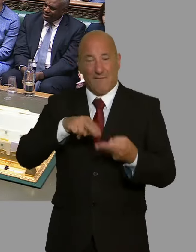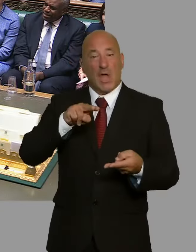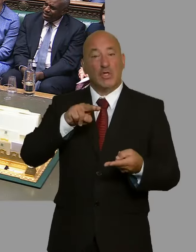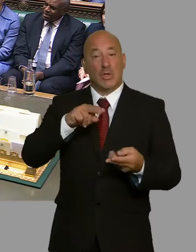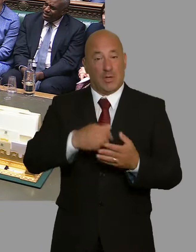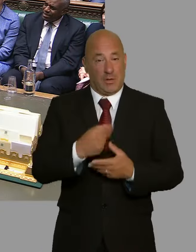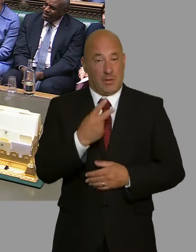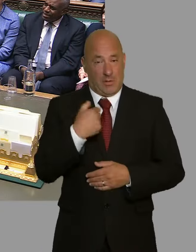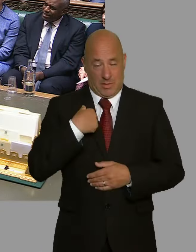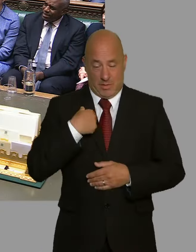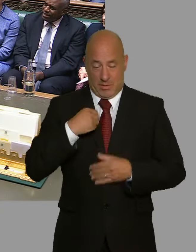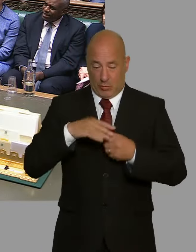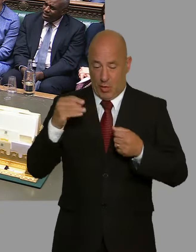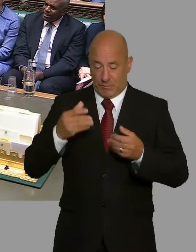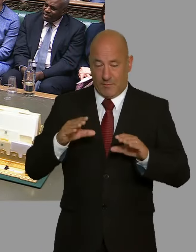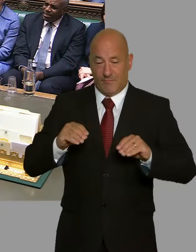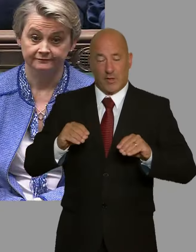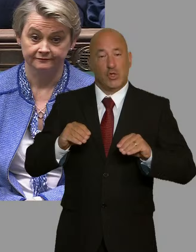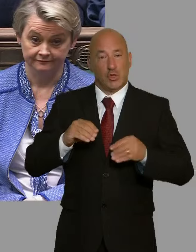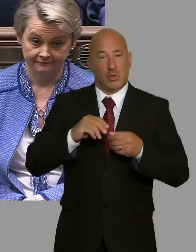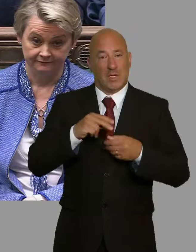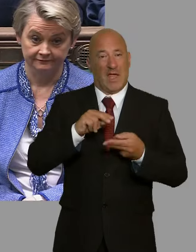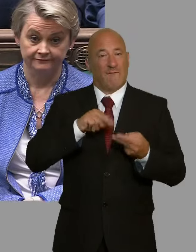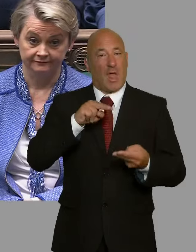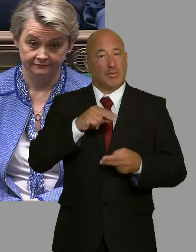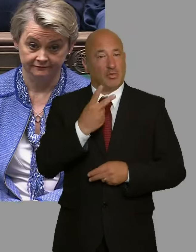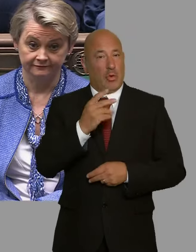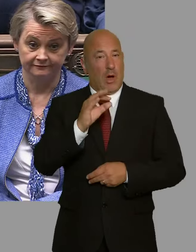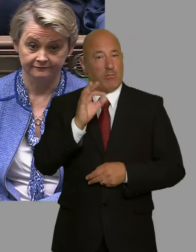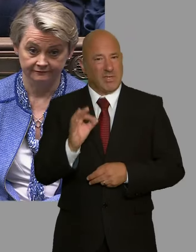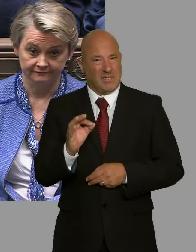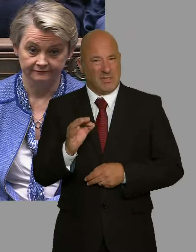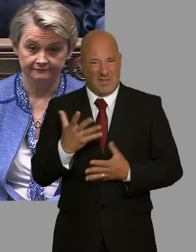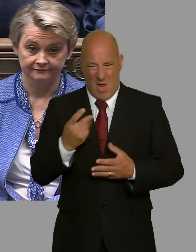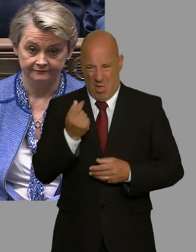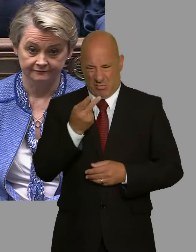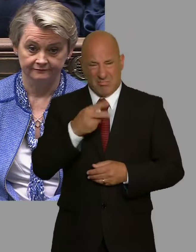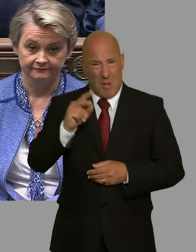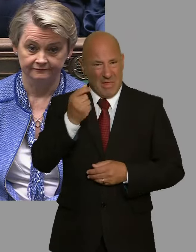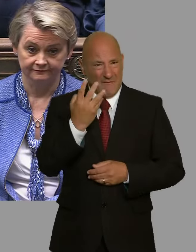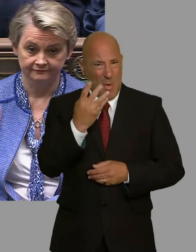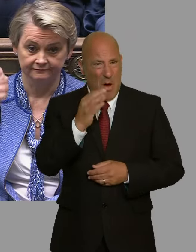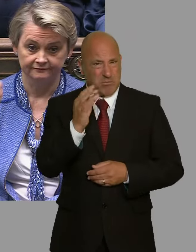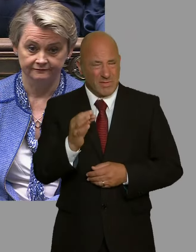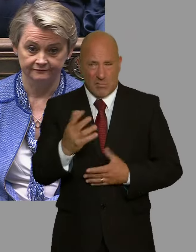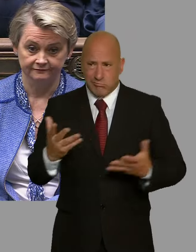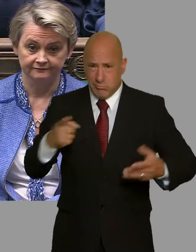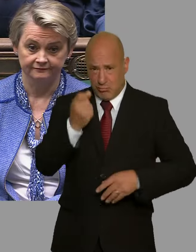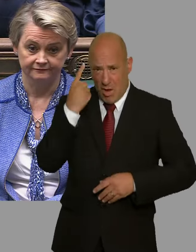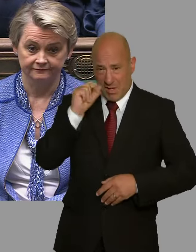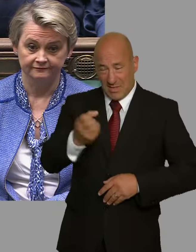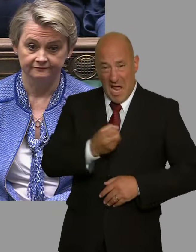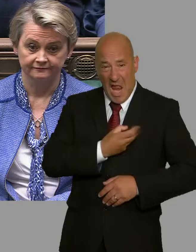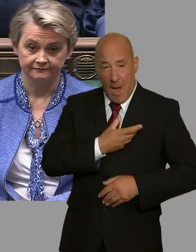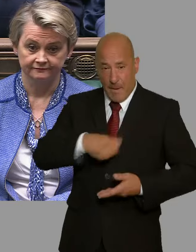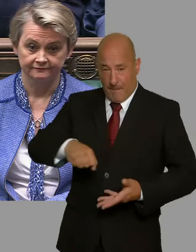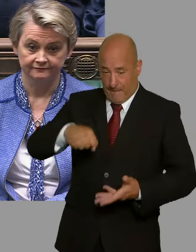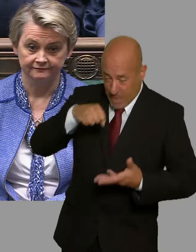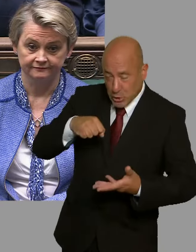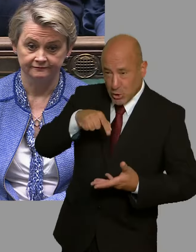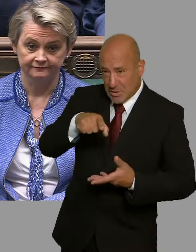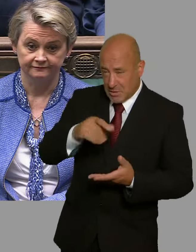I think what she forgot to say was over 11% on their watch, and she didn't say a word. I am confident those numbers